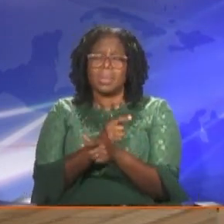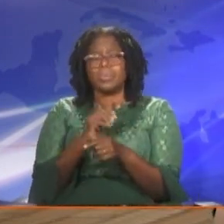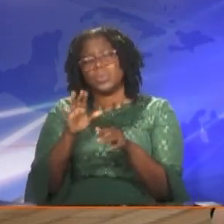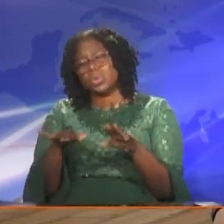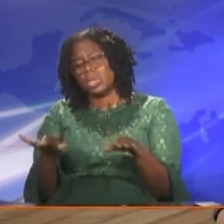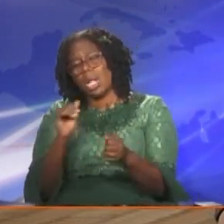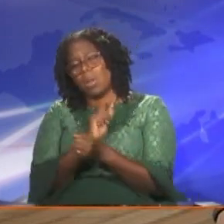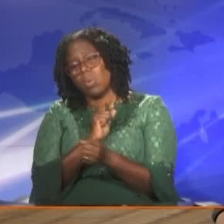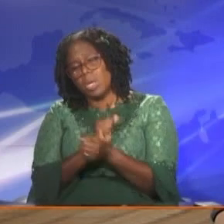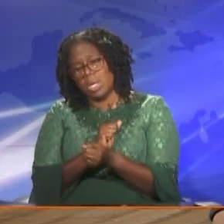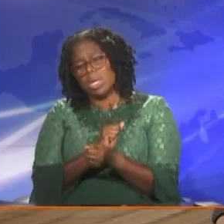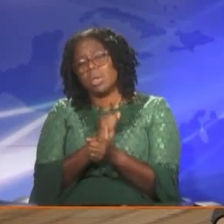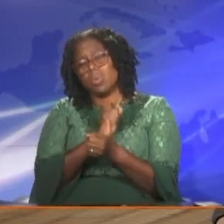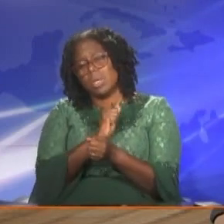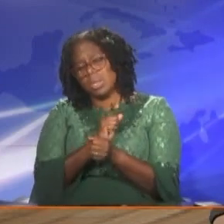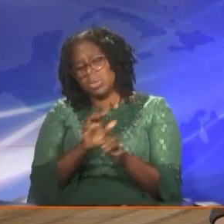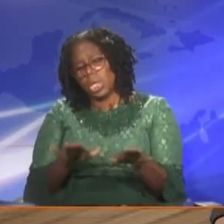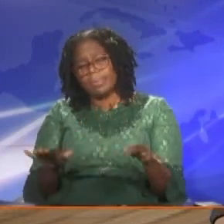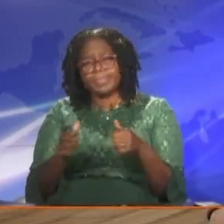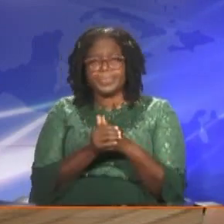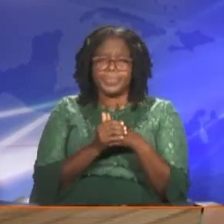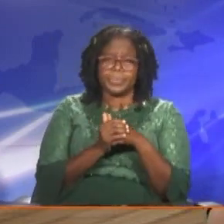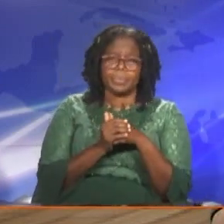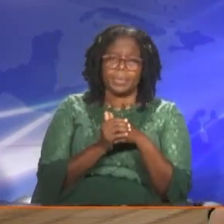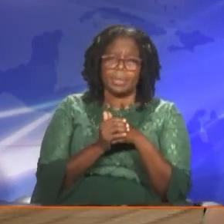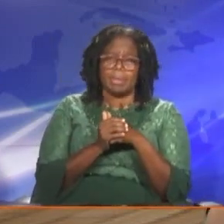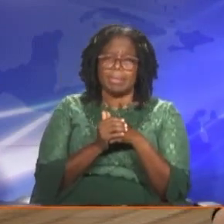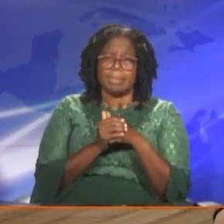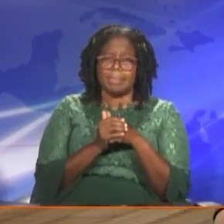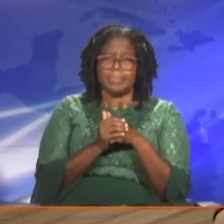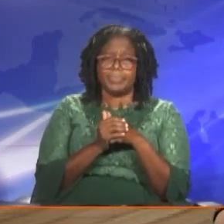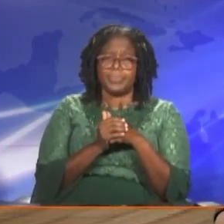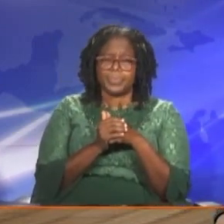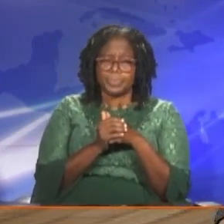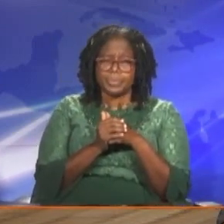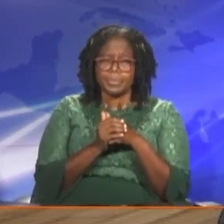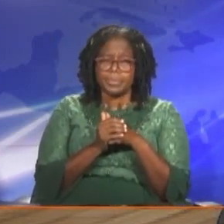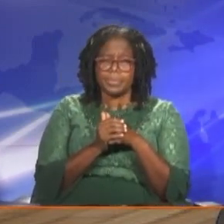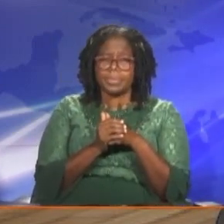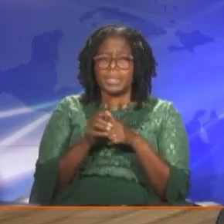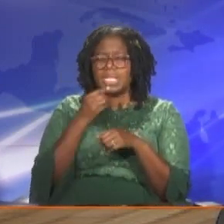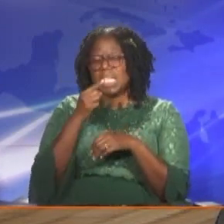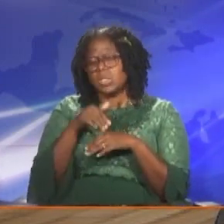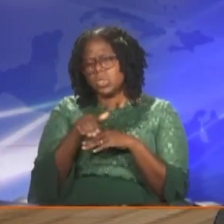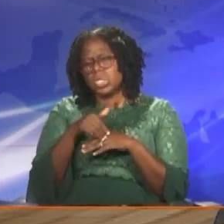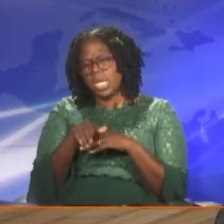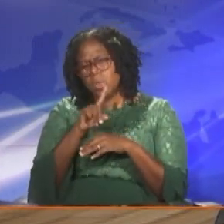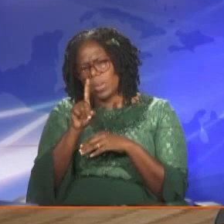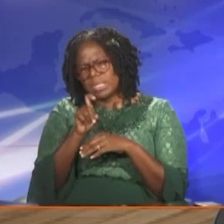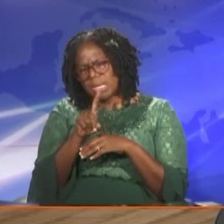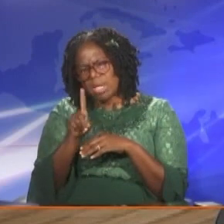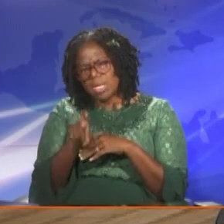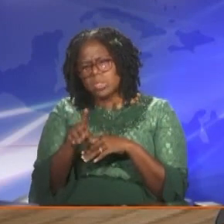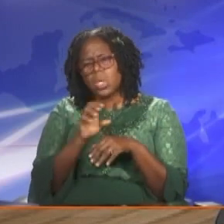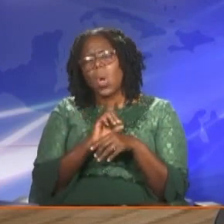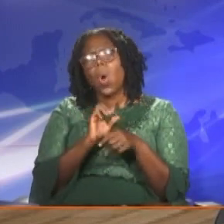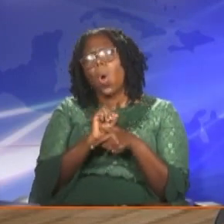at our Facebook page, so you can check us out there, post your questions there, or you can give us a call at